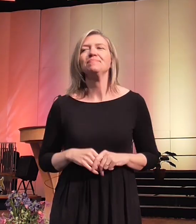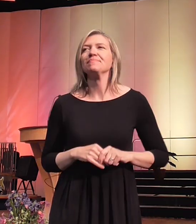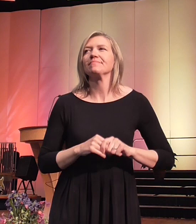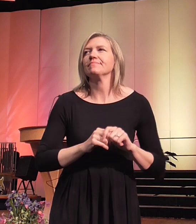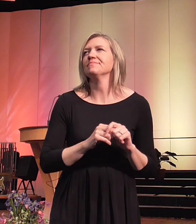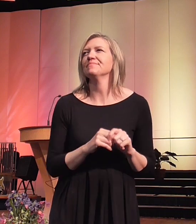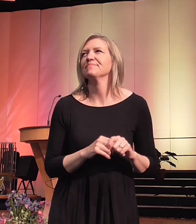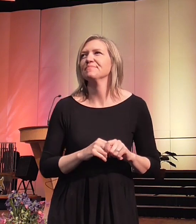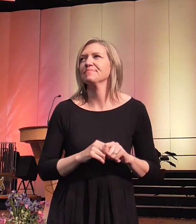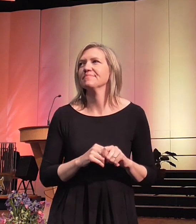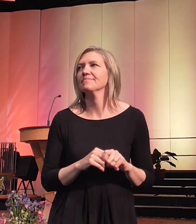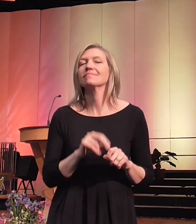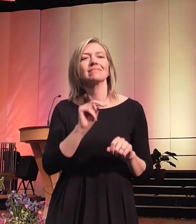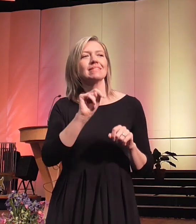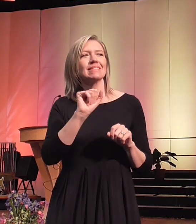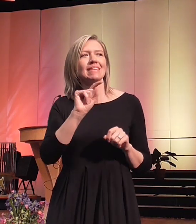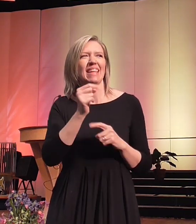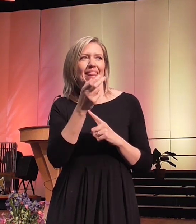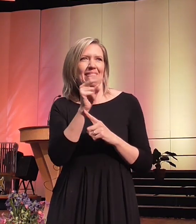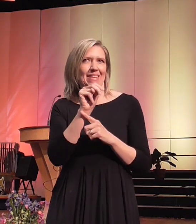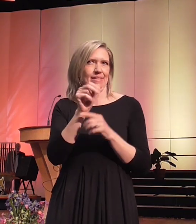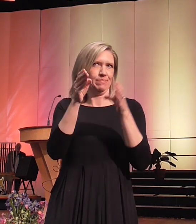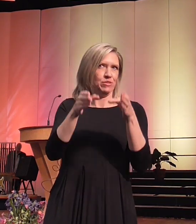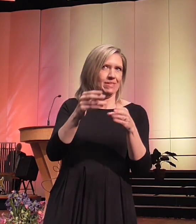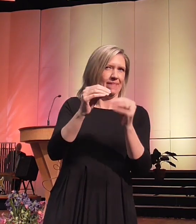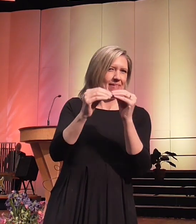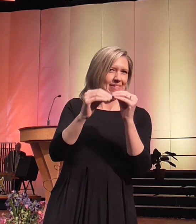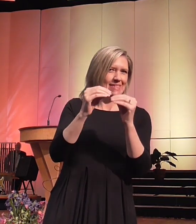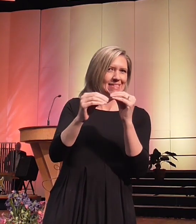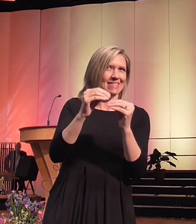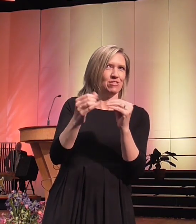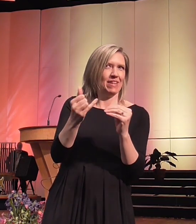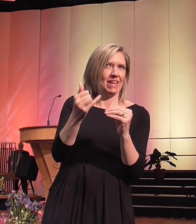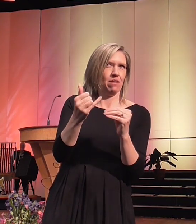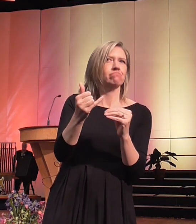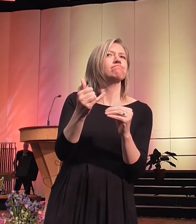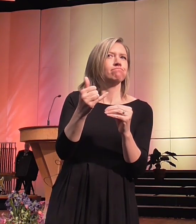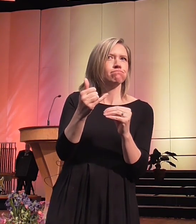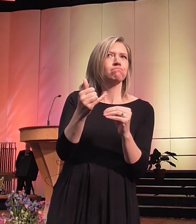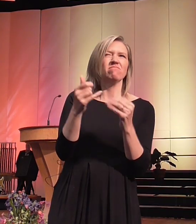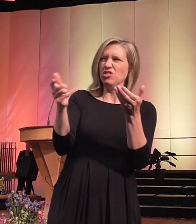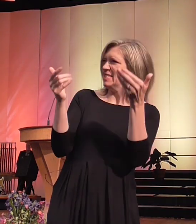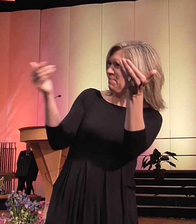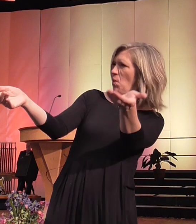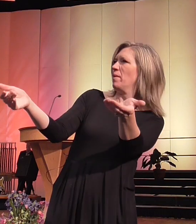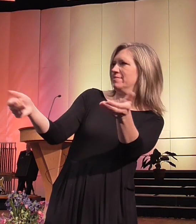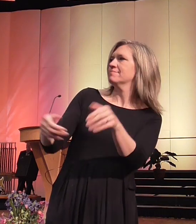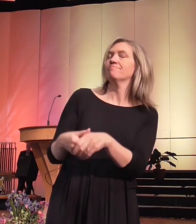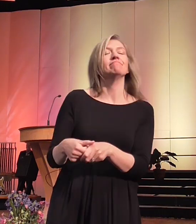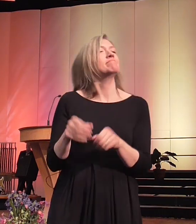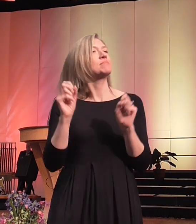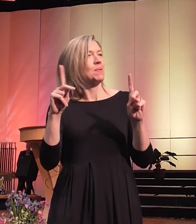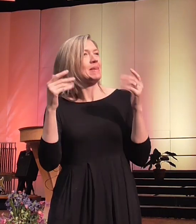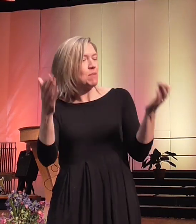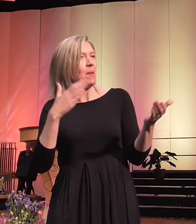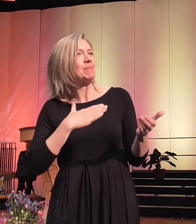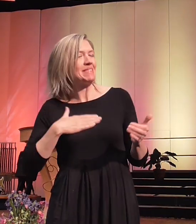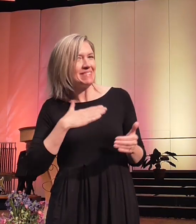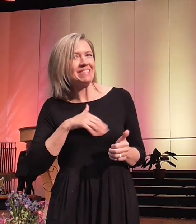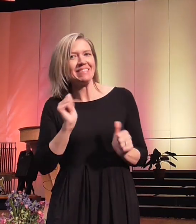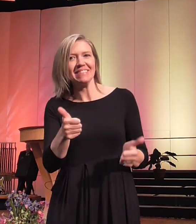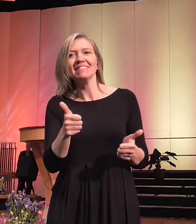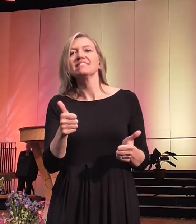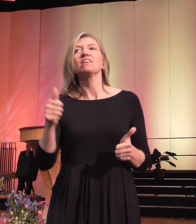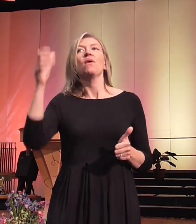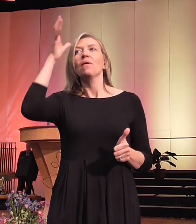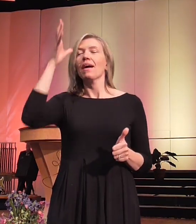So Nathan is fixing that right now. Yeah. Just keep going, please. Just keep going, please. All right. So a